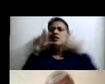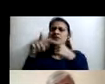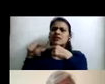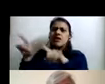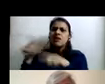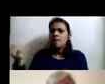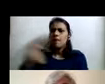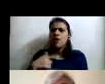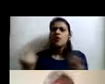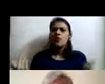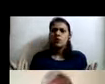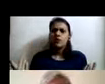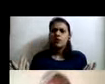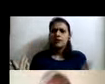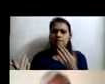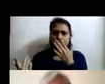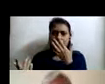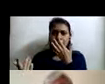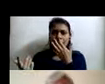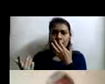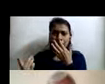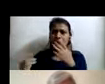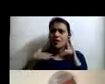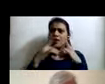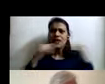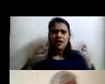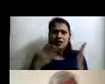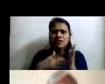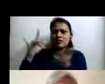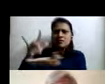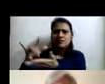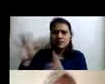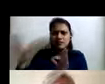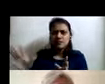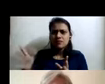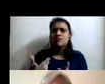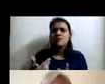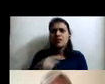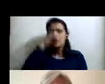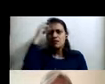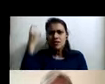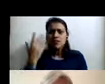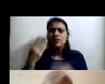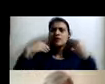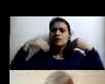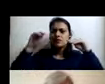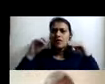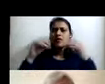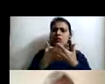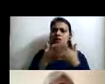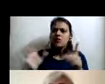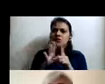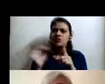You'll have to have residents, you'll have to have campsites, you'll have to have some accommodation, selling stuff and I just refused because